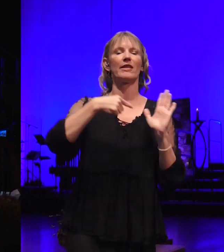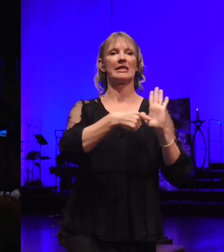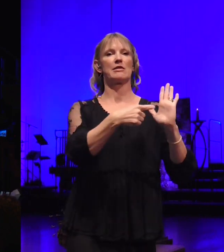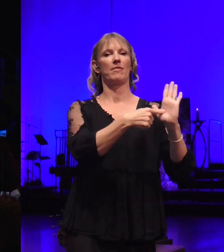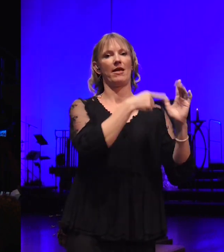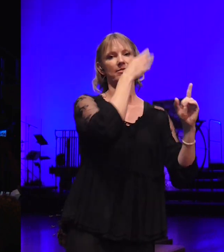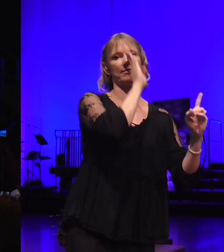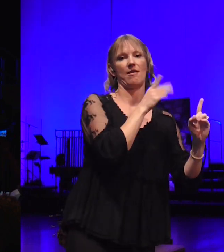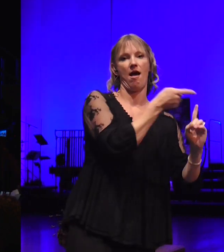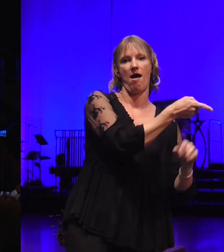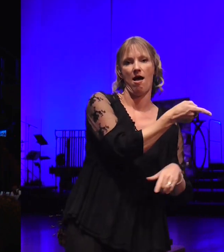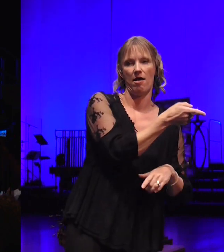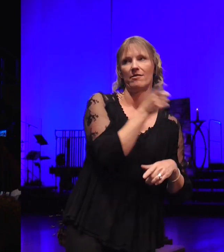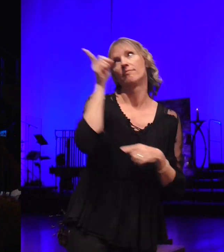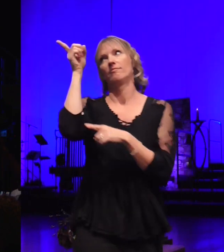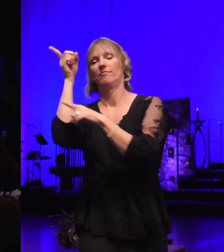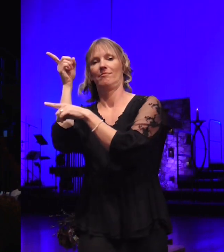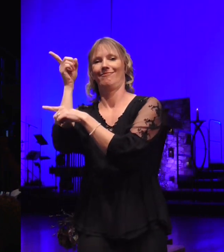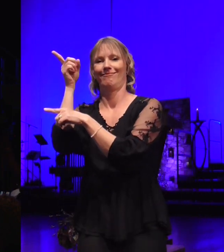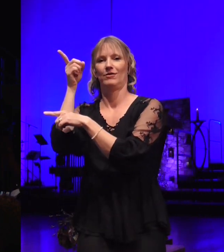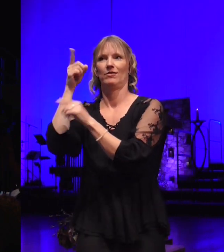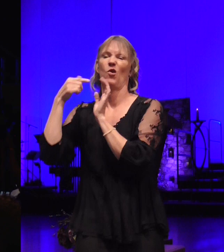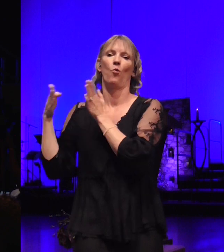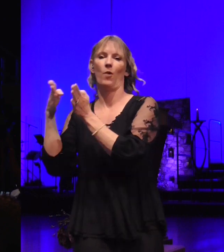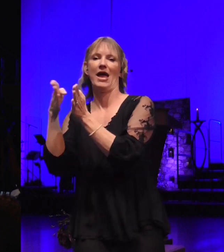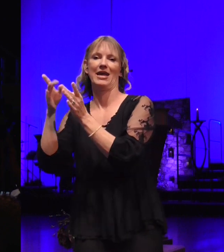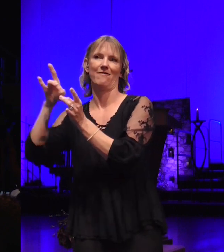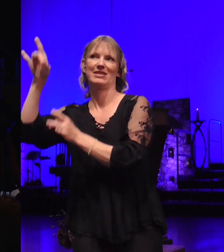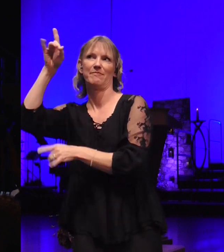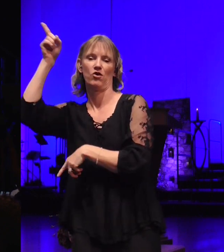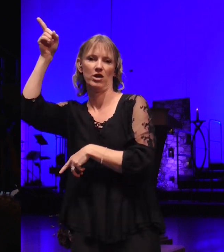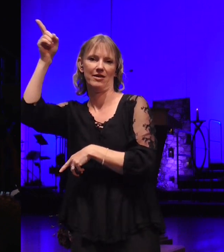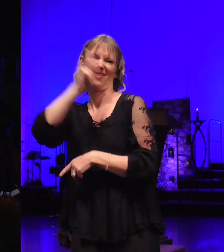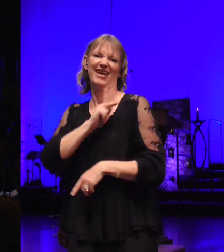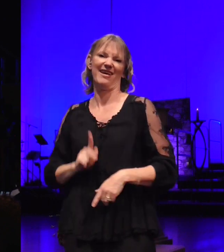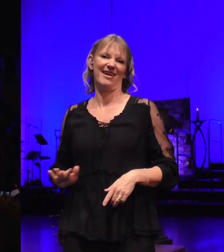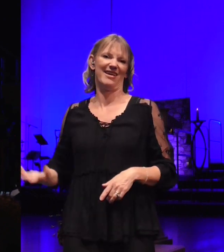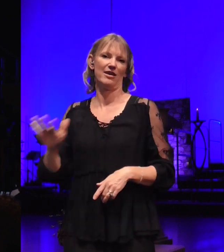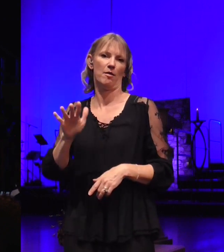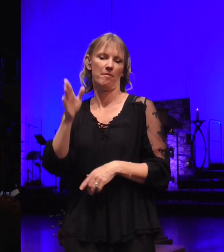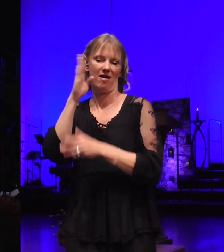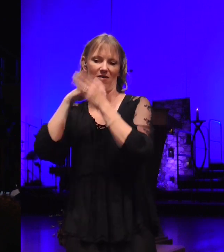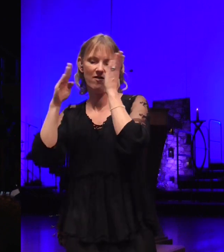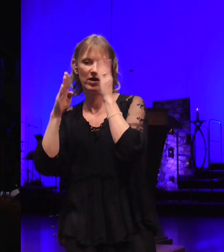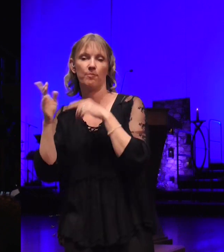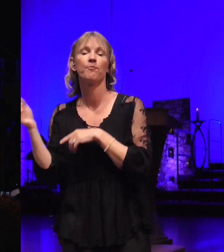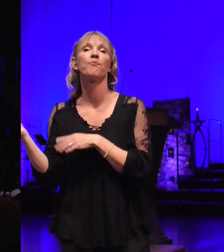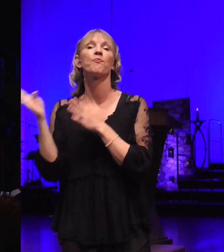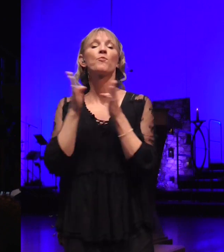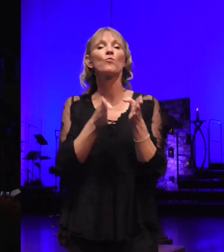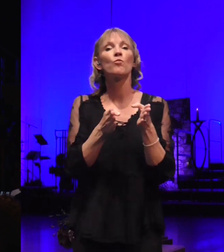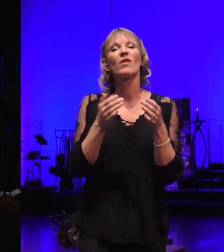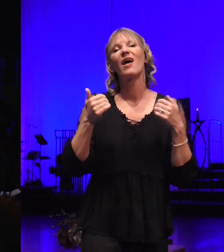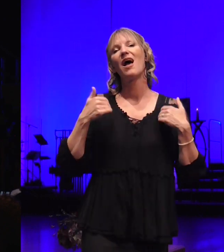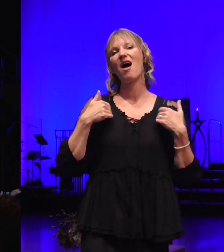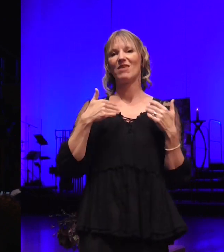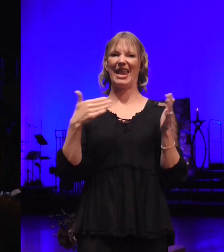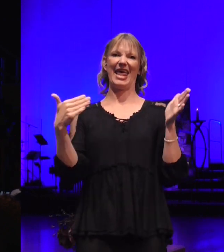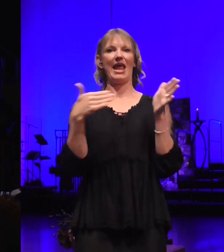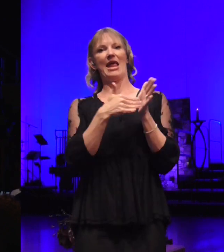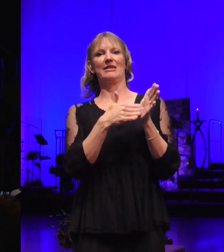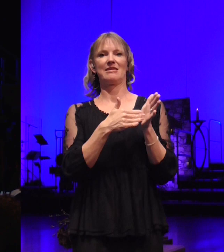God or the way of the Spirit, the way of the kingdom of heaven. And then there's almost always an